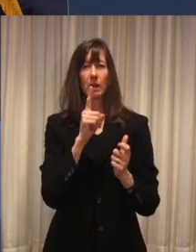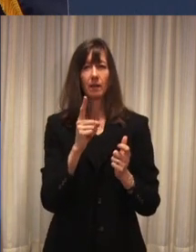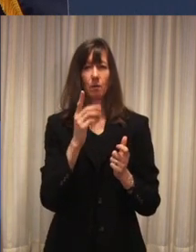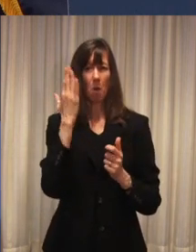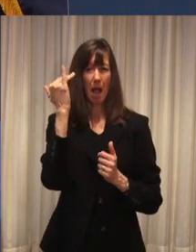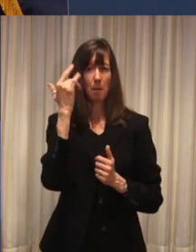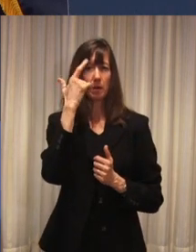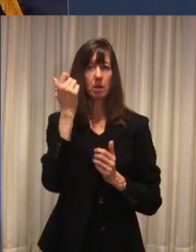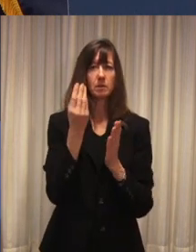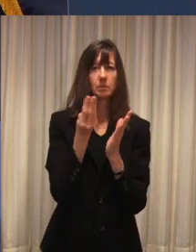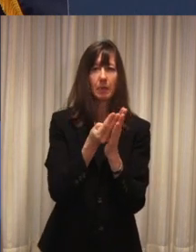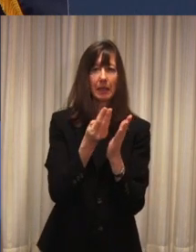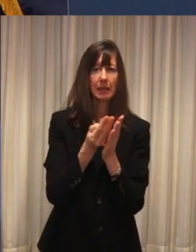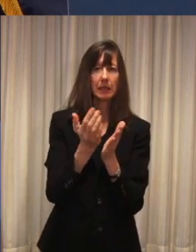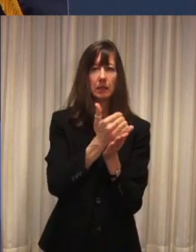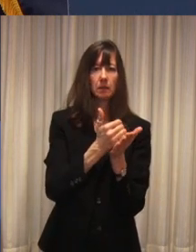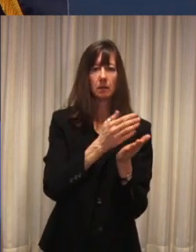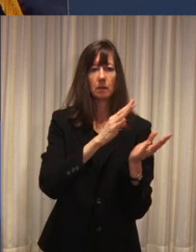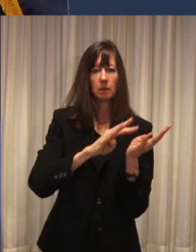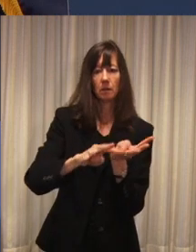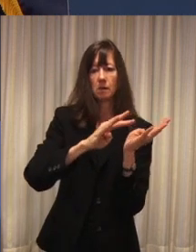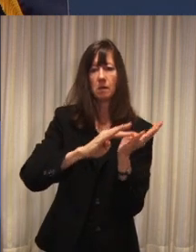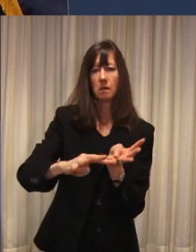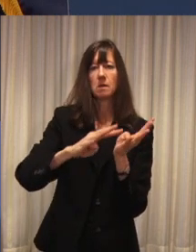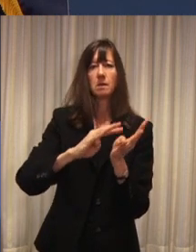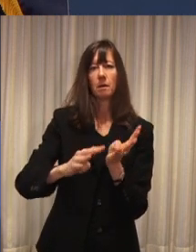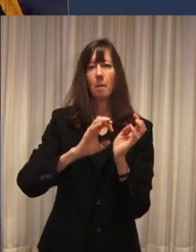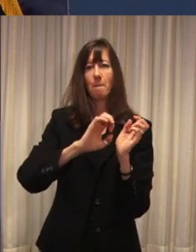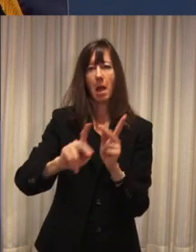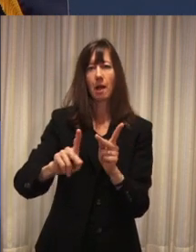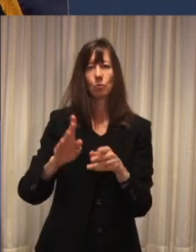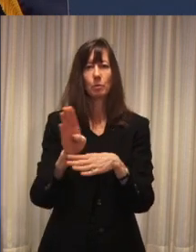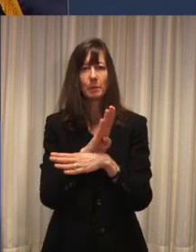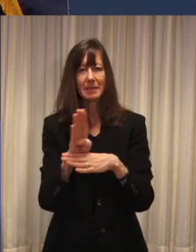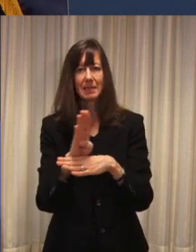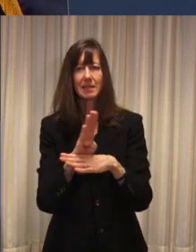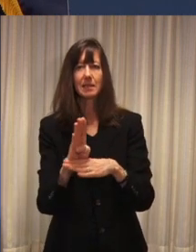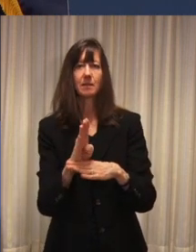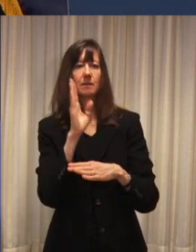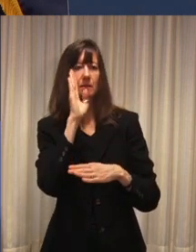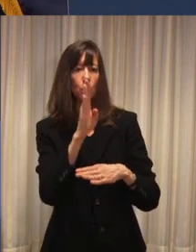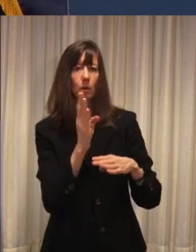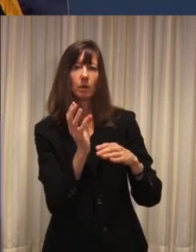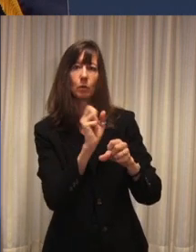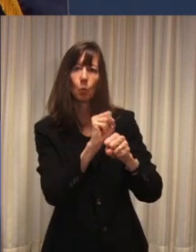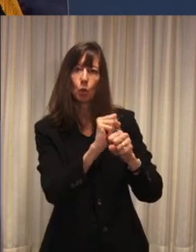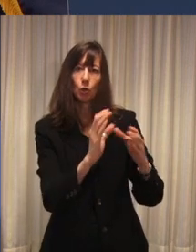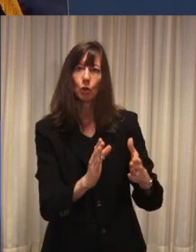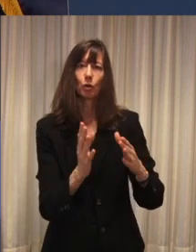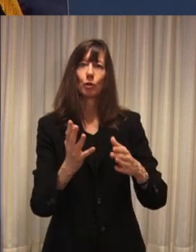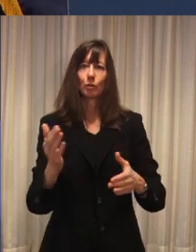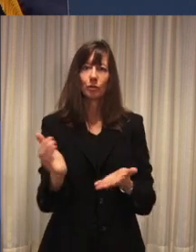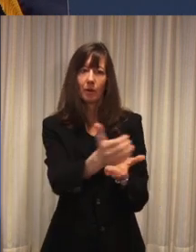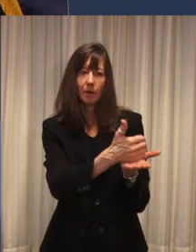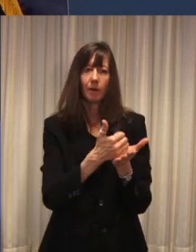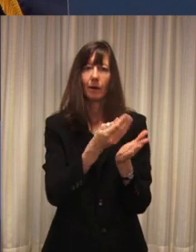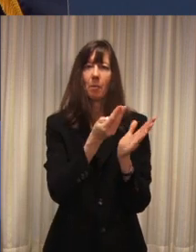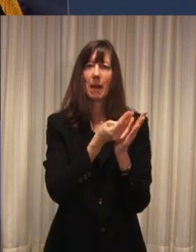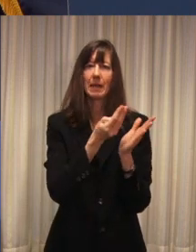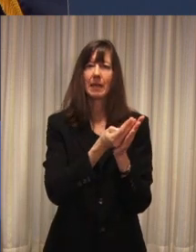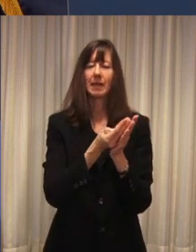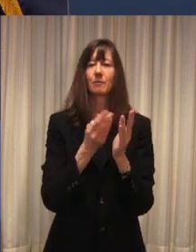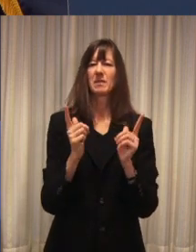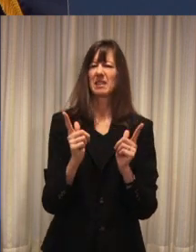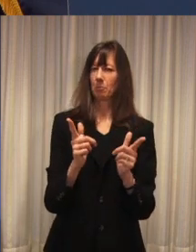businesses, to get paychecks into the pockets of our workers. Speed is going to matter. And then all working together is going to